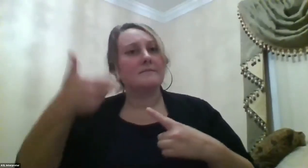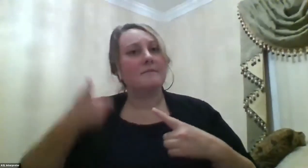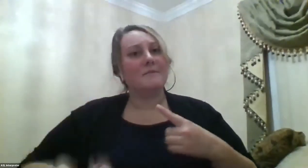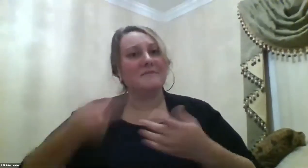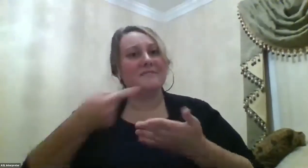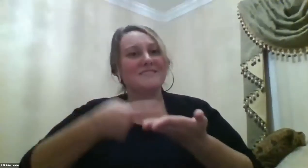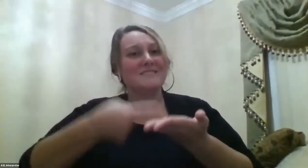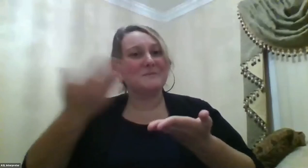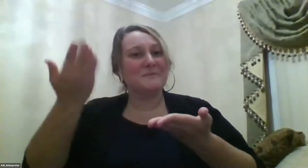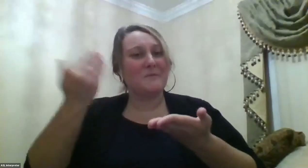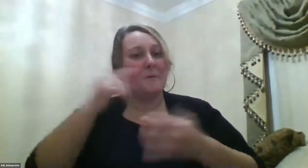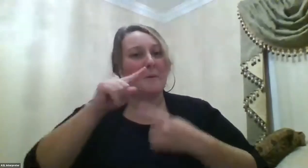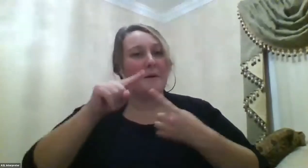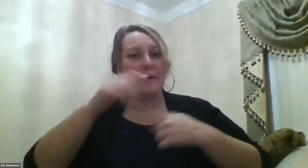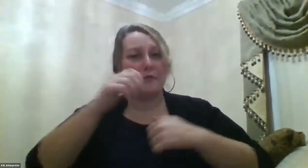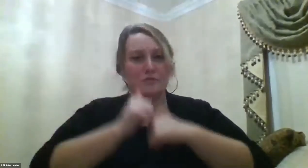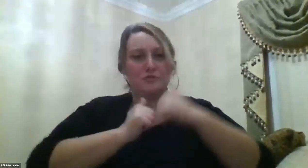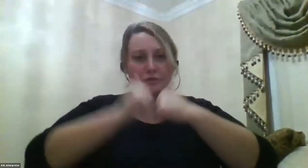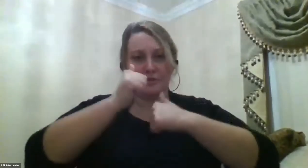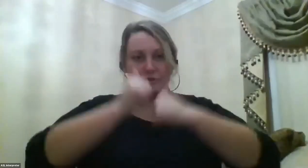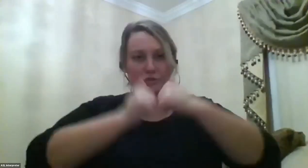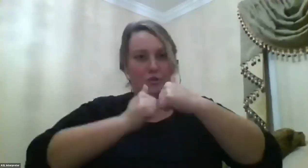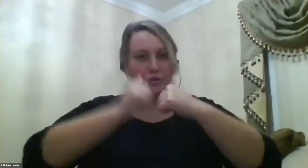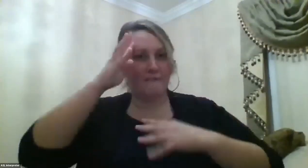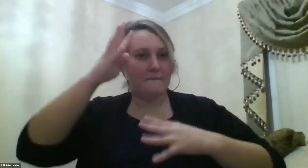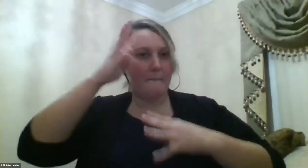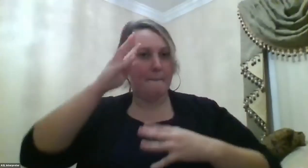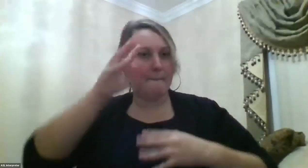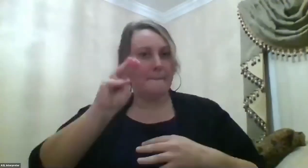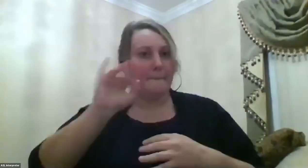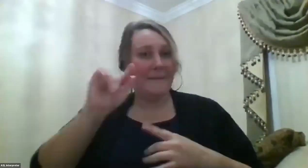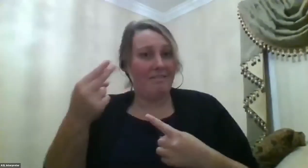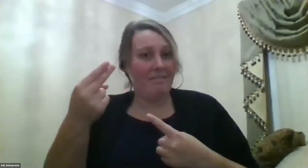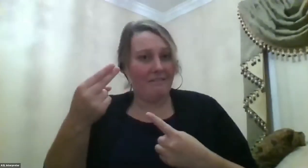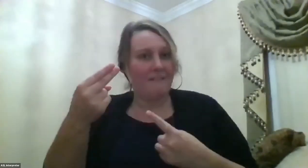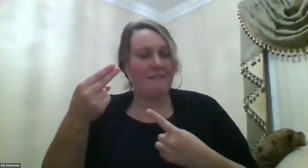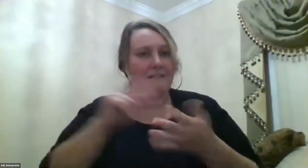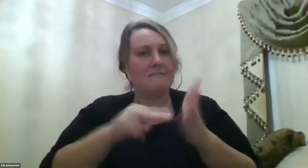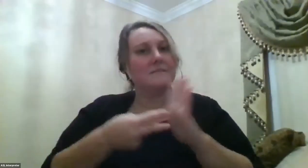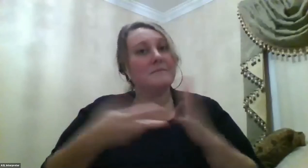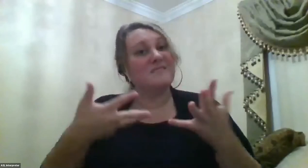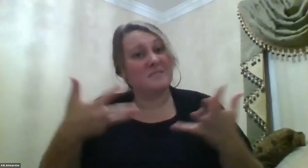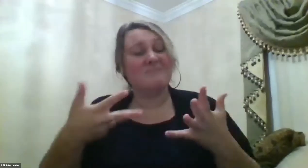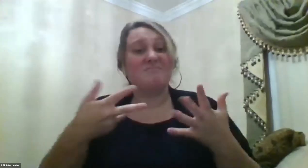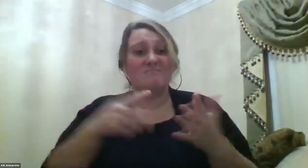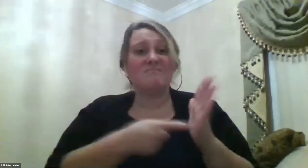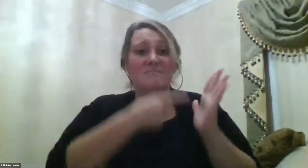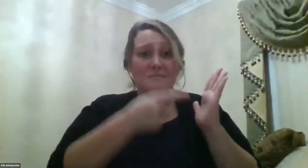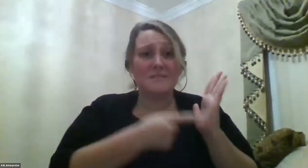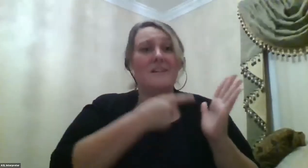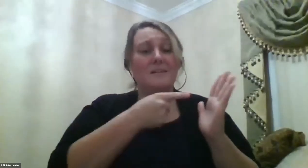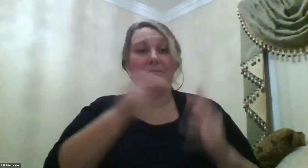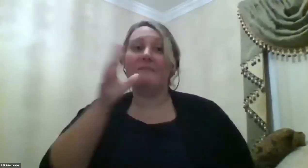really important parts of that structure usually is the excision of certain female characters in order for the